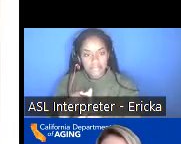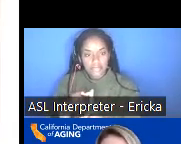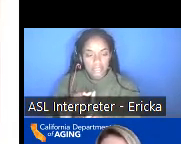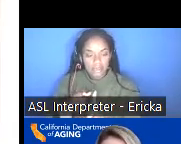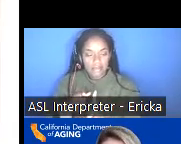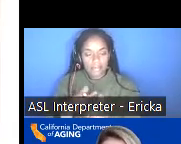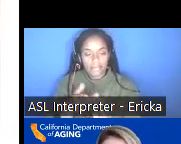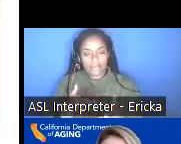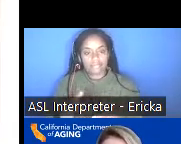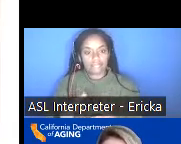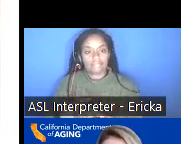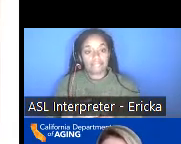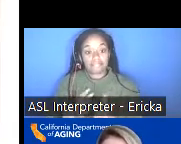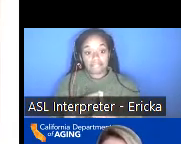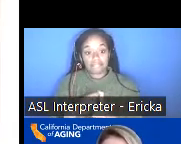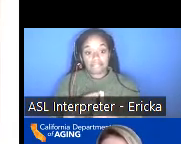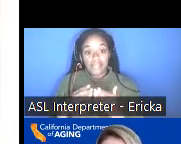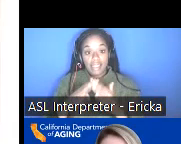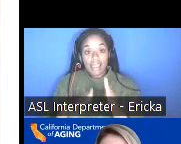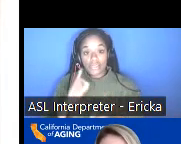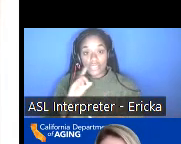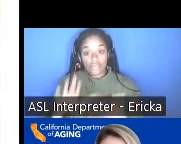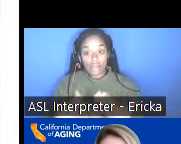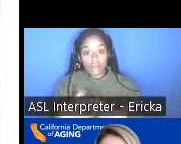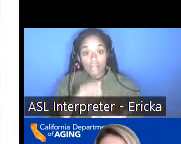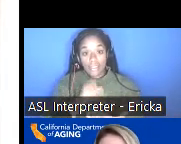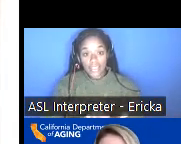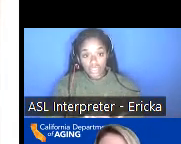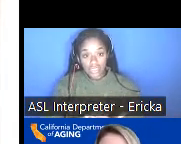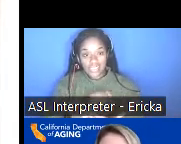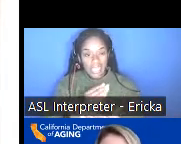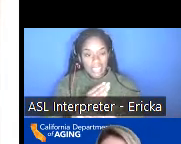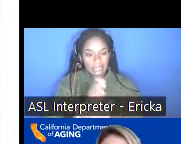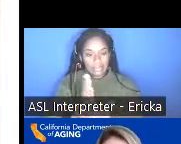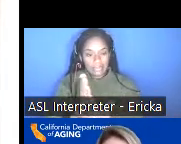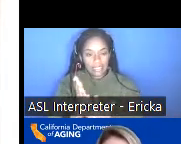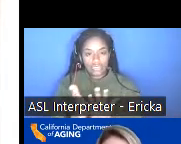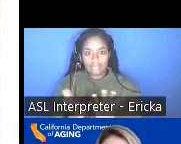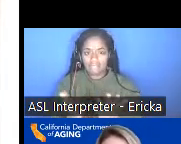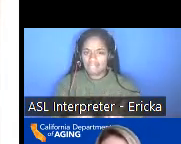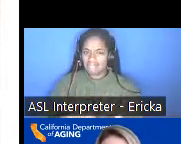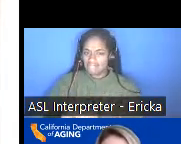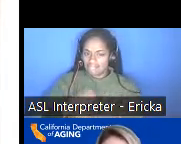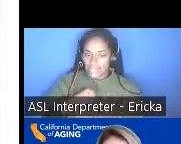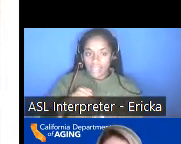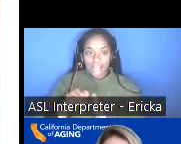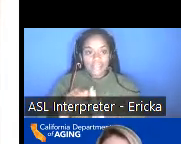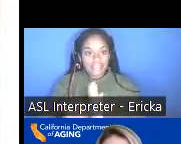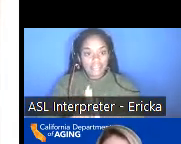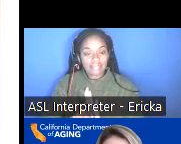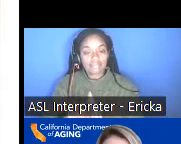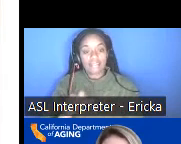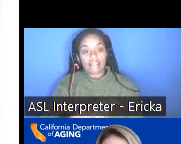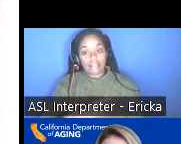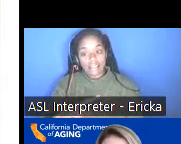areas. Goal 1, housing for all ages and stages. We are really proud of the state and the legislature